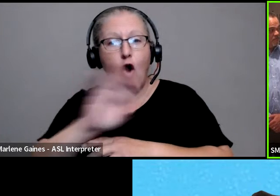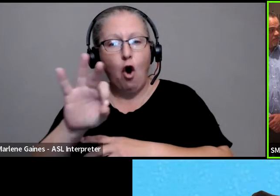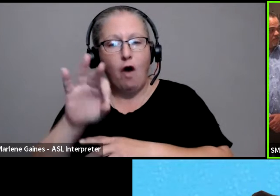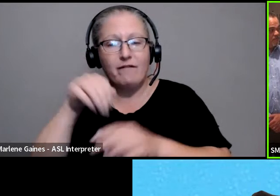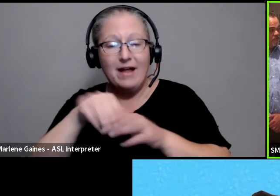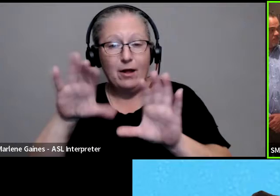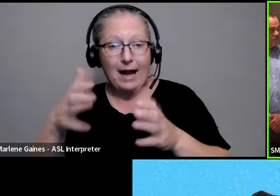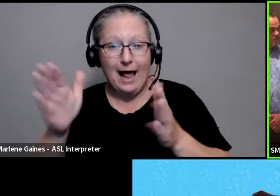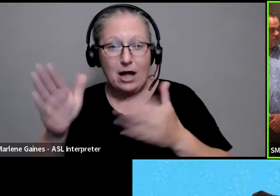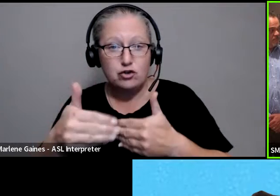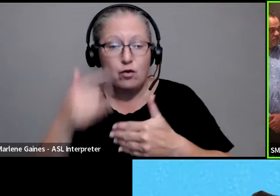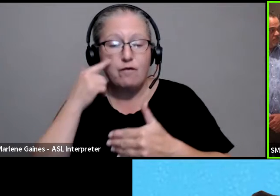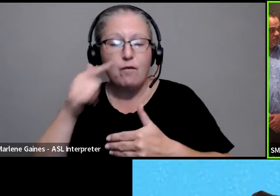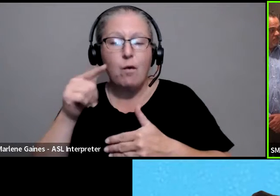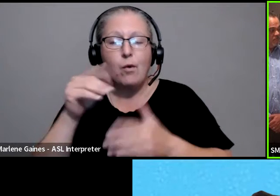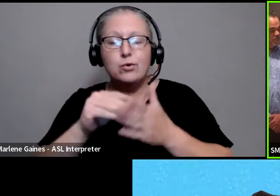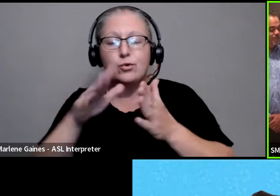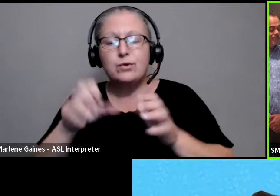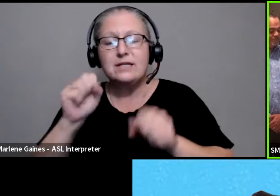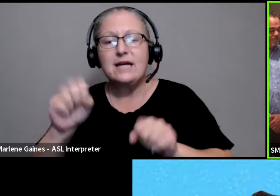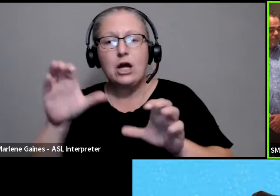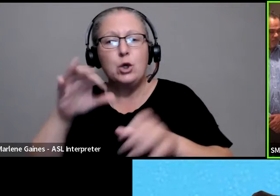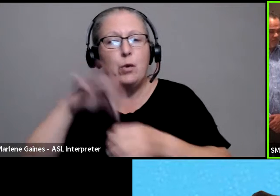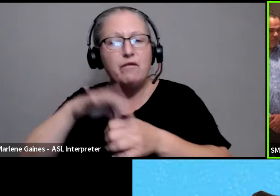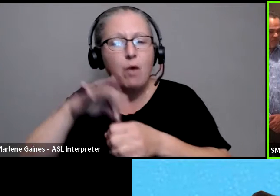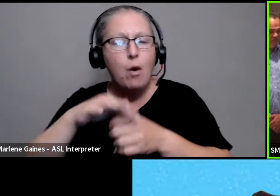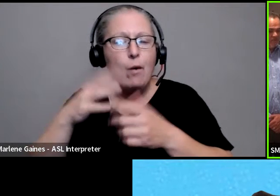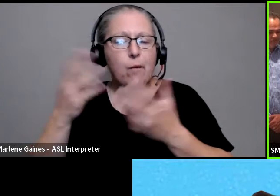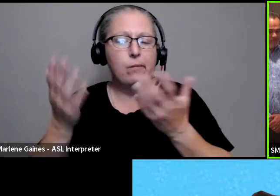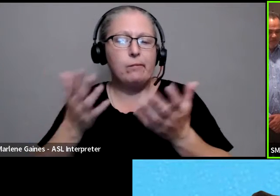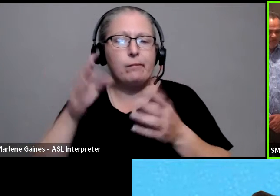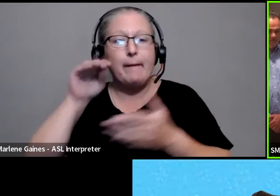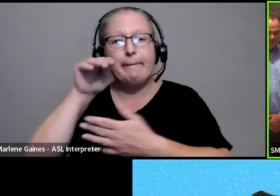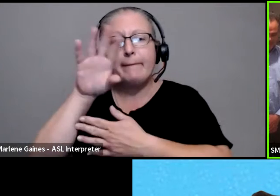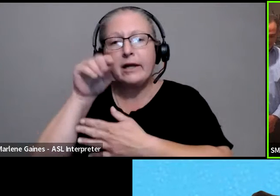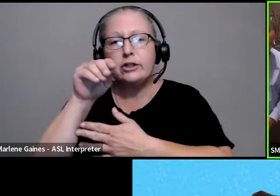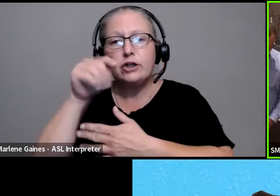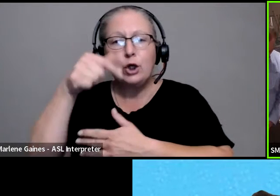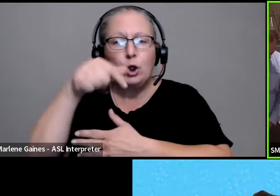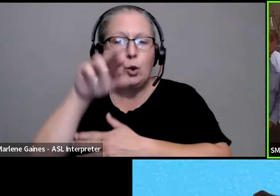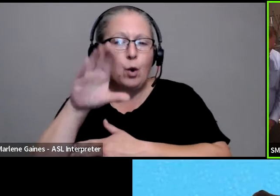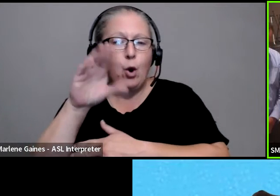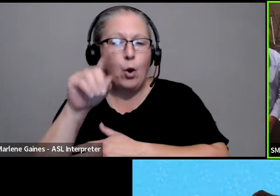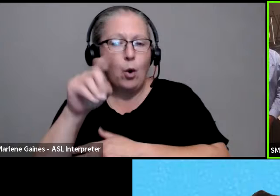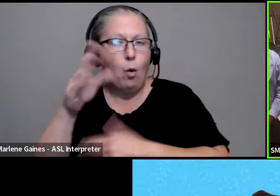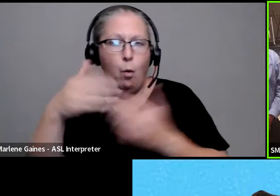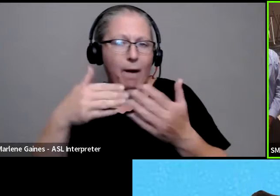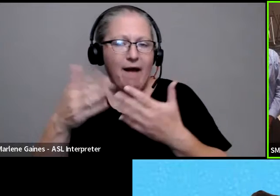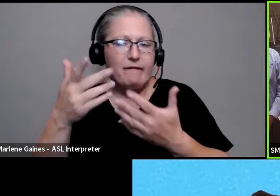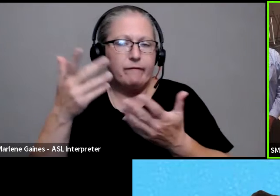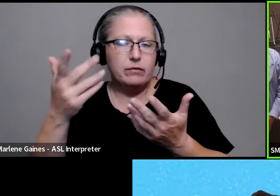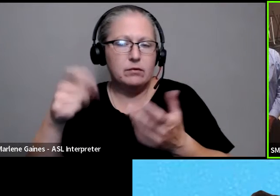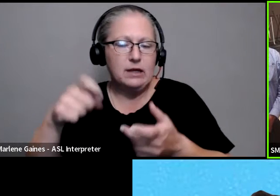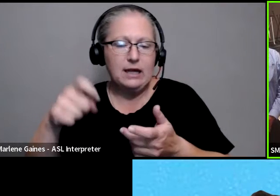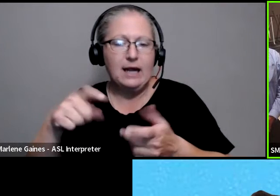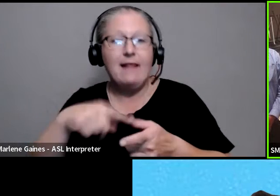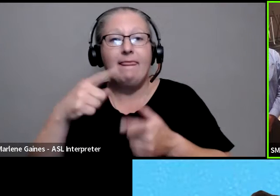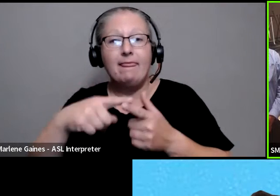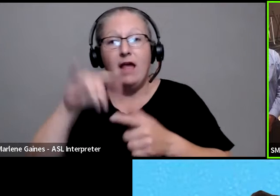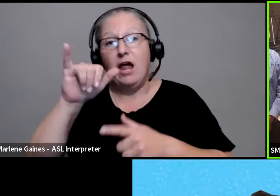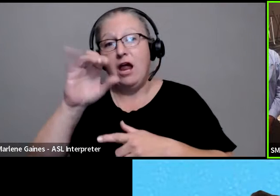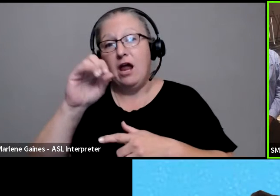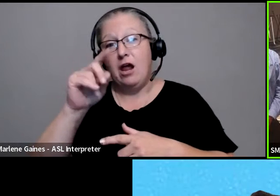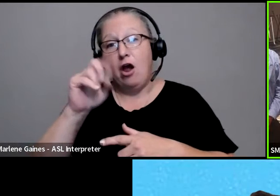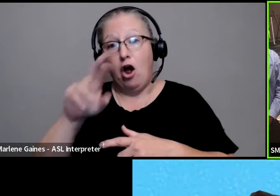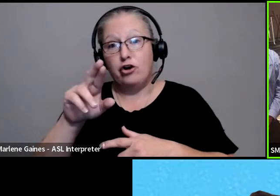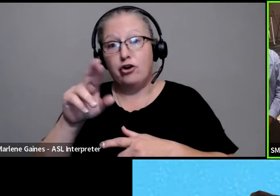for students to do polling, you know, take a picture of a QR code or whatever it might be, and then yonder their